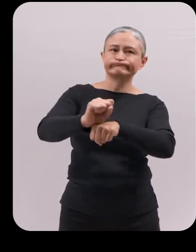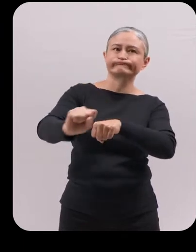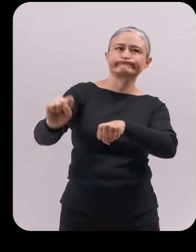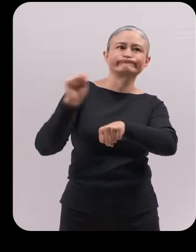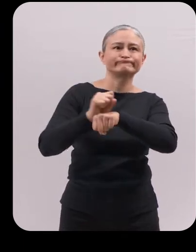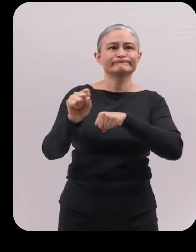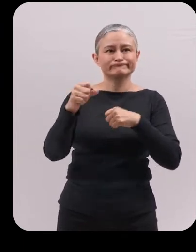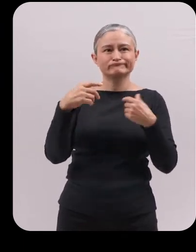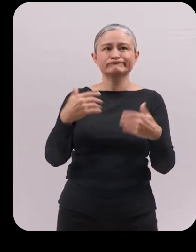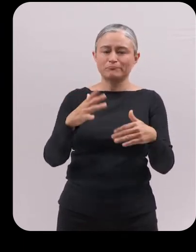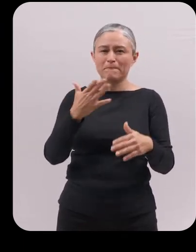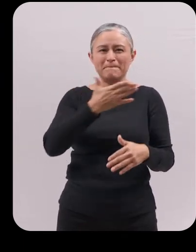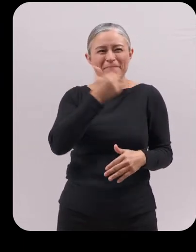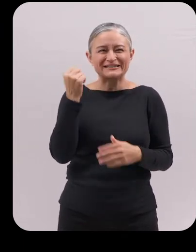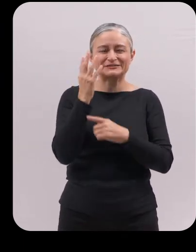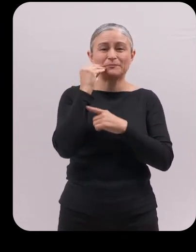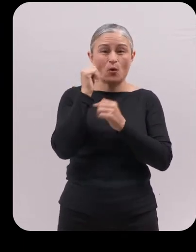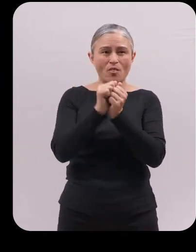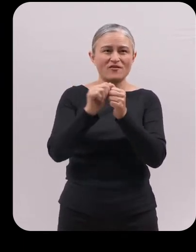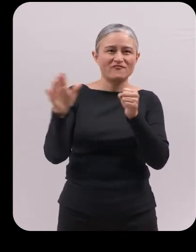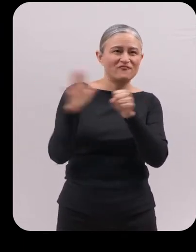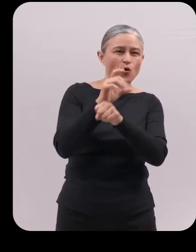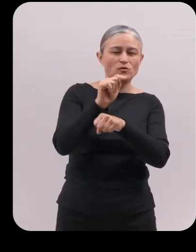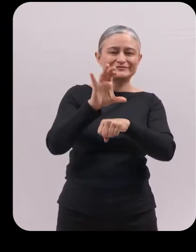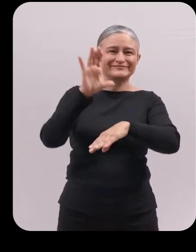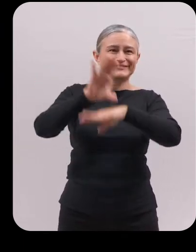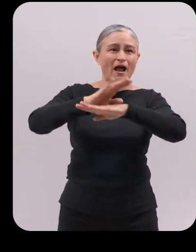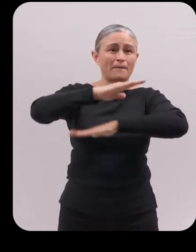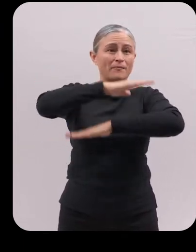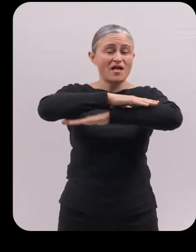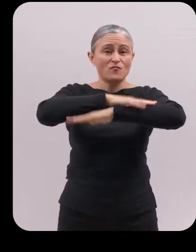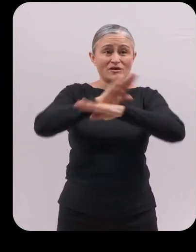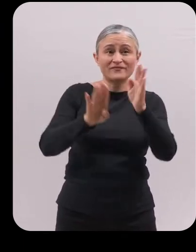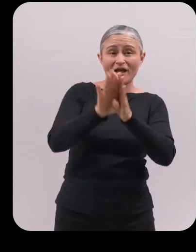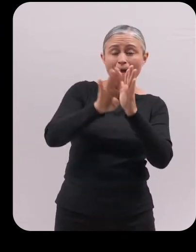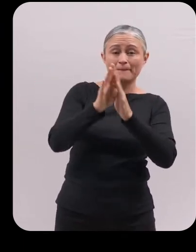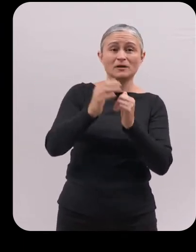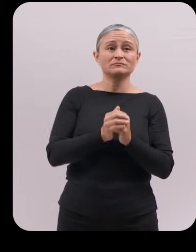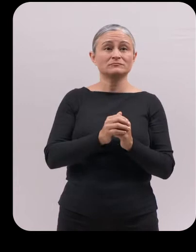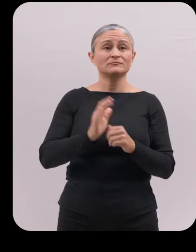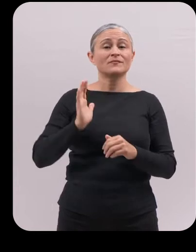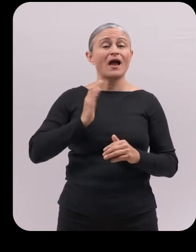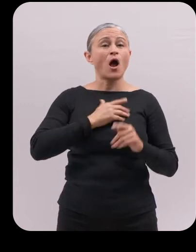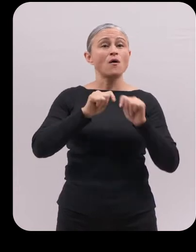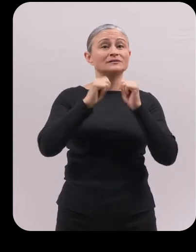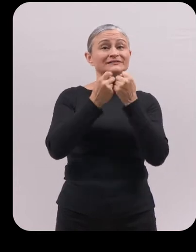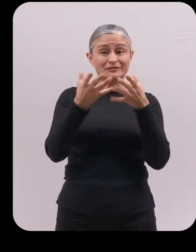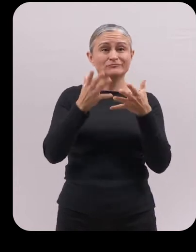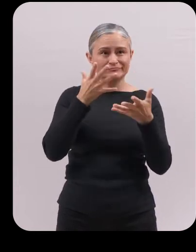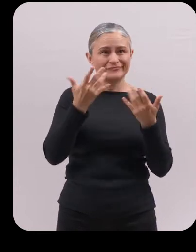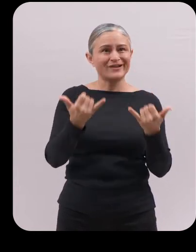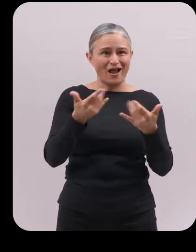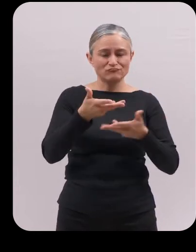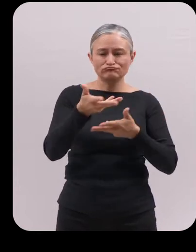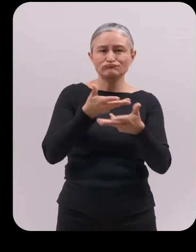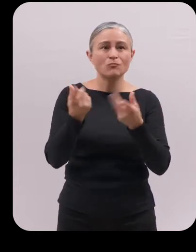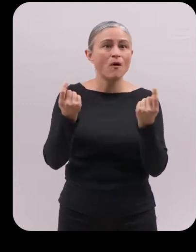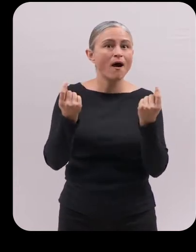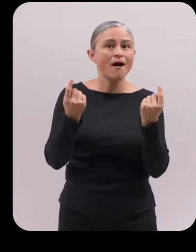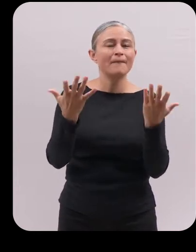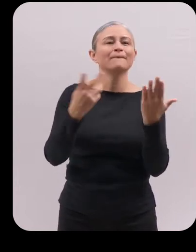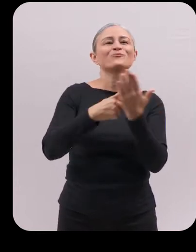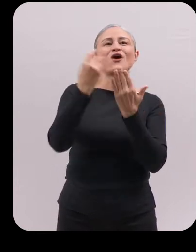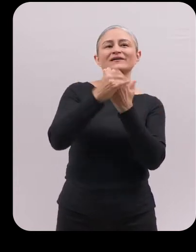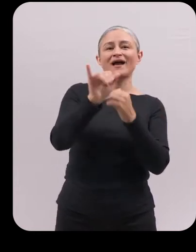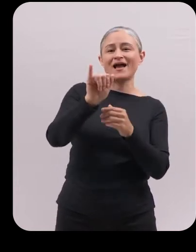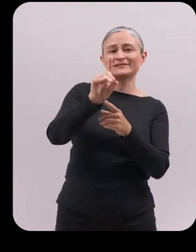the very best experience for full-stack, multi-platform development. Our team will share what's now possible with Project